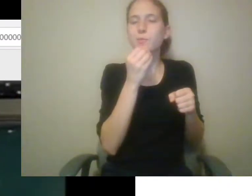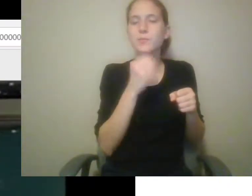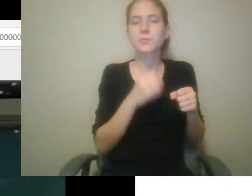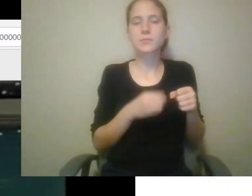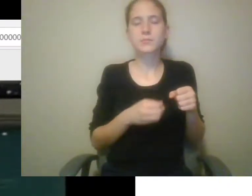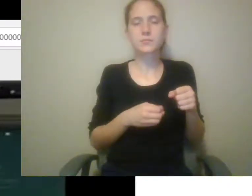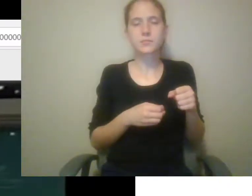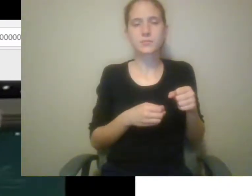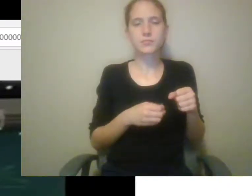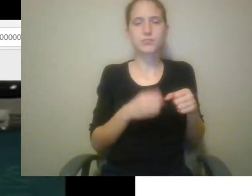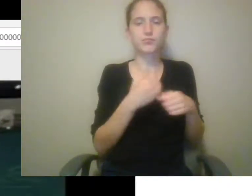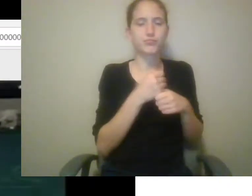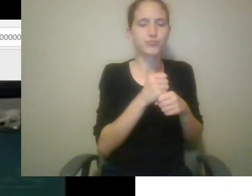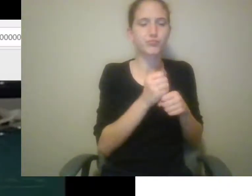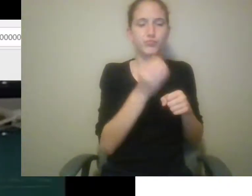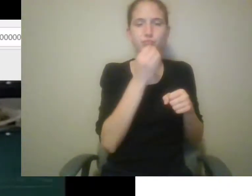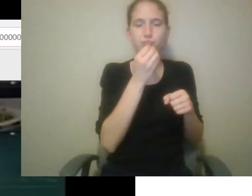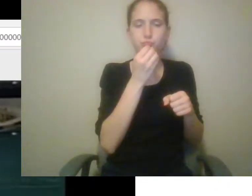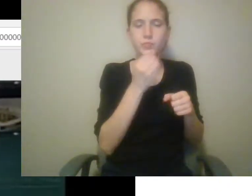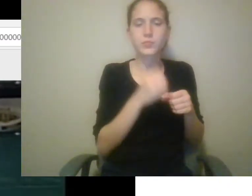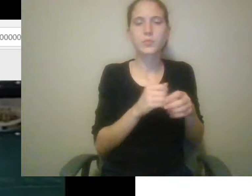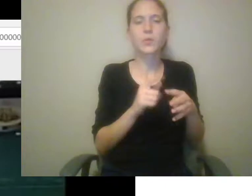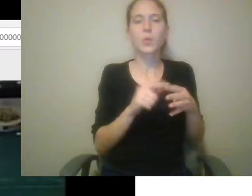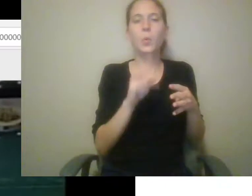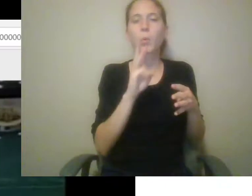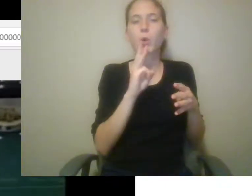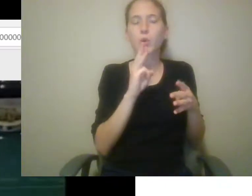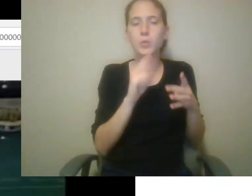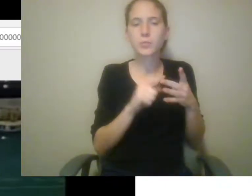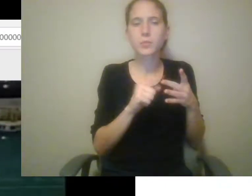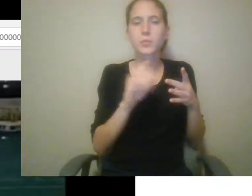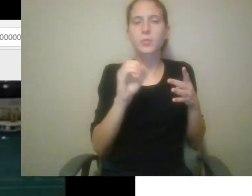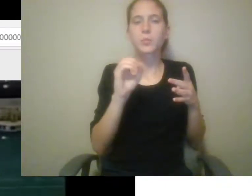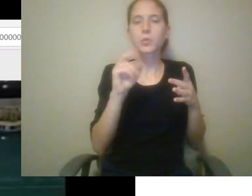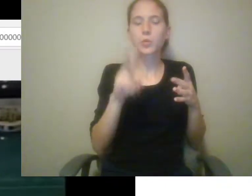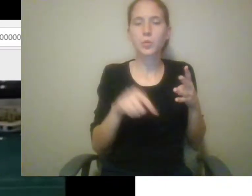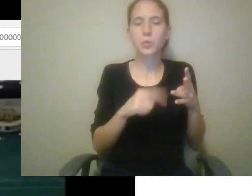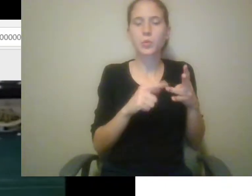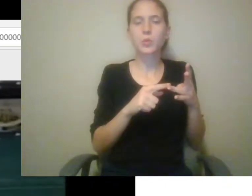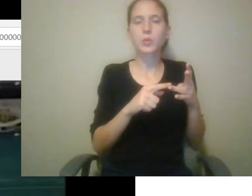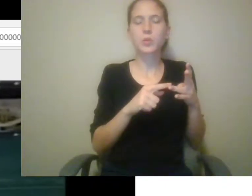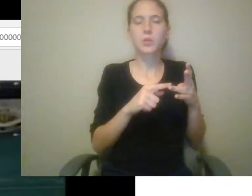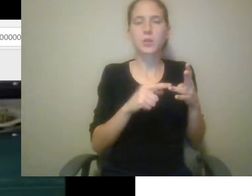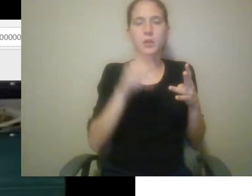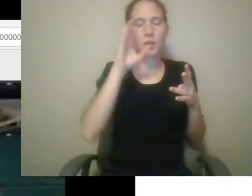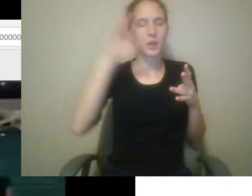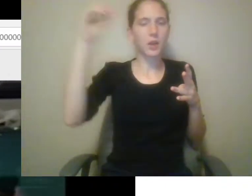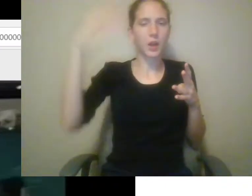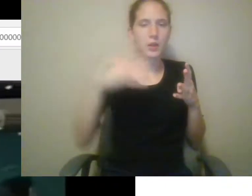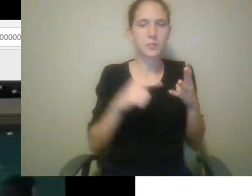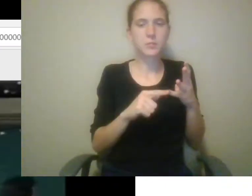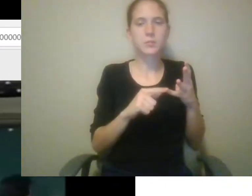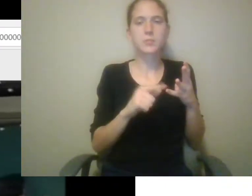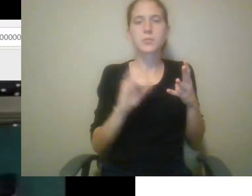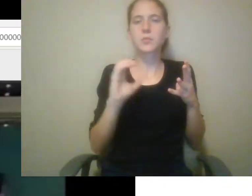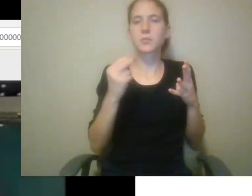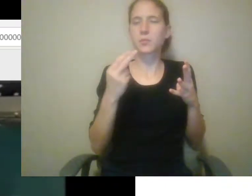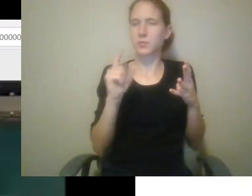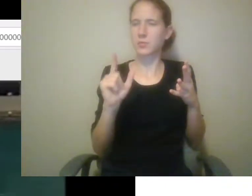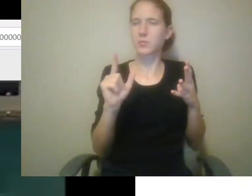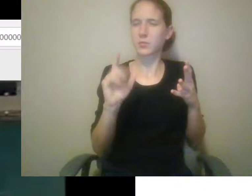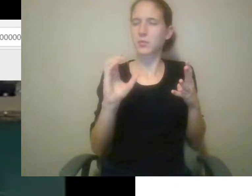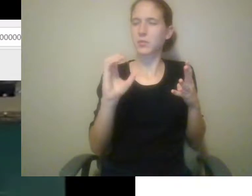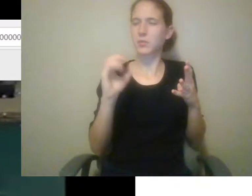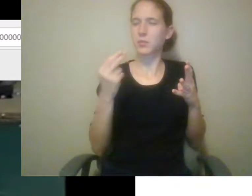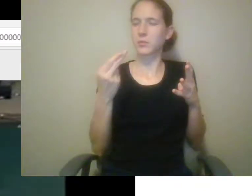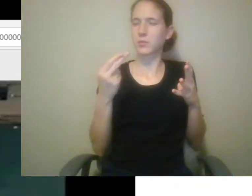Okay, needed to make food. Alright, water, carbon dioxide, sunlight, chlorophyll. What is the food that is made? What